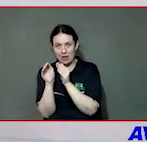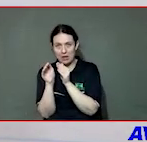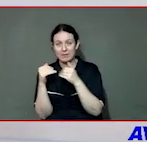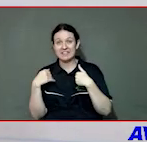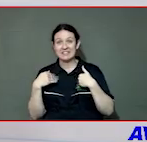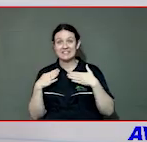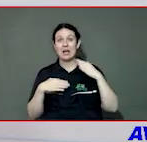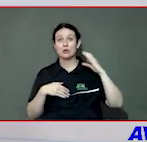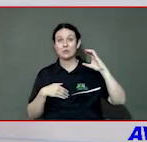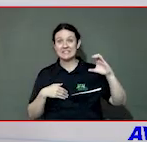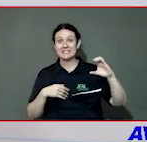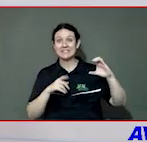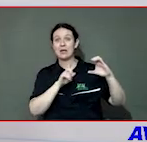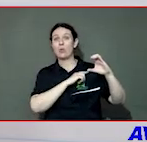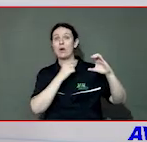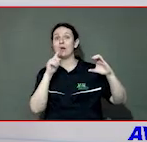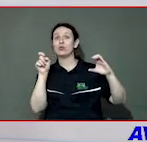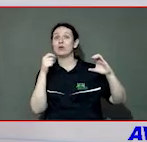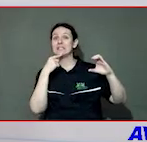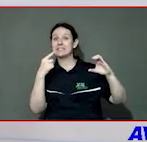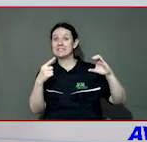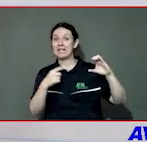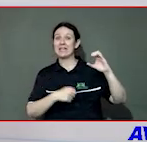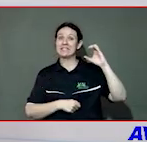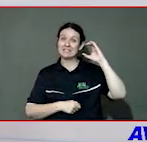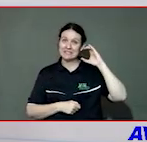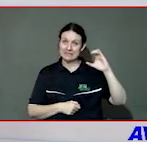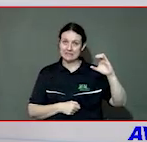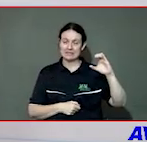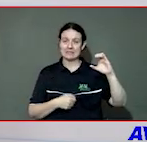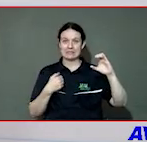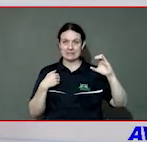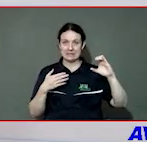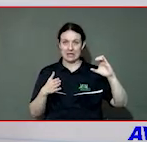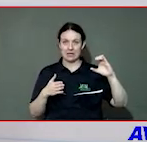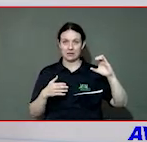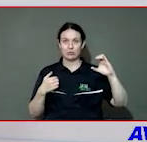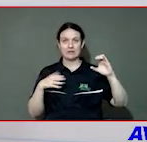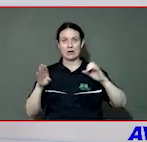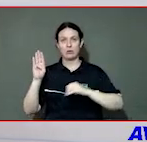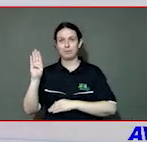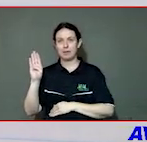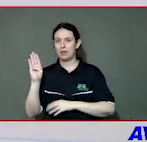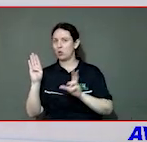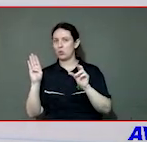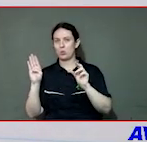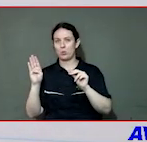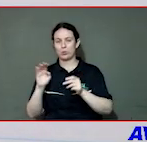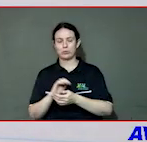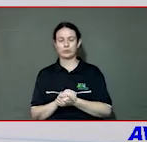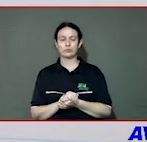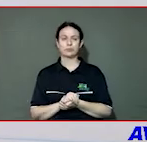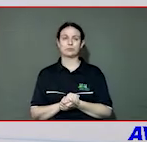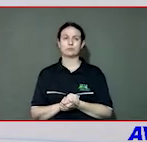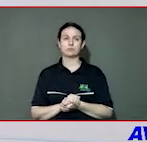C because the question was asked like that. You can't start with B.